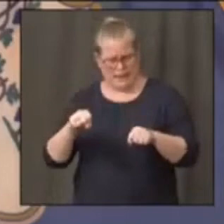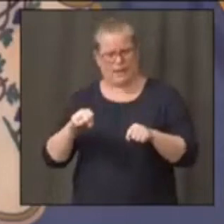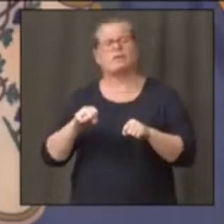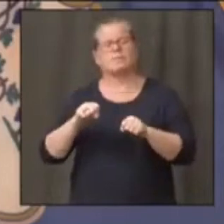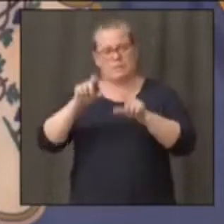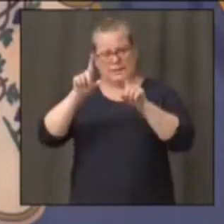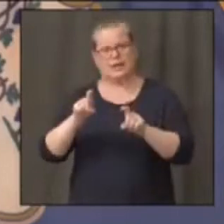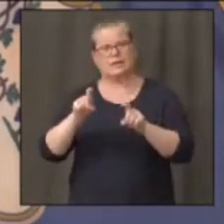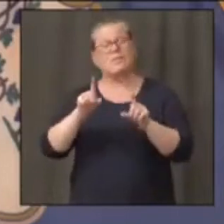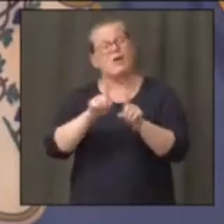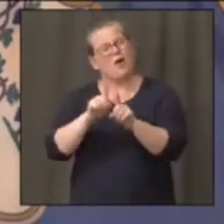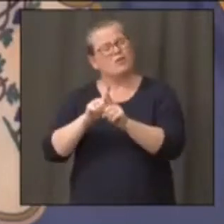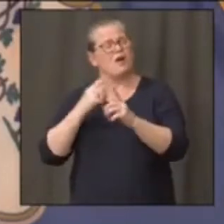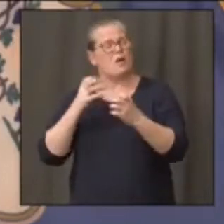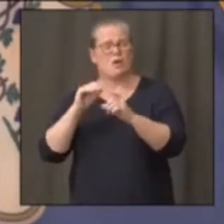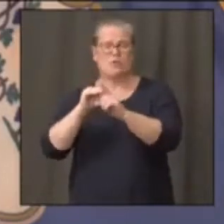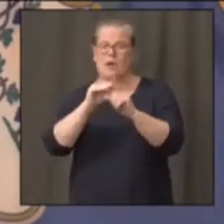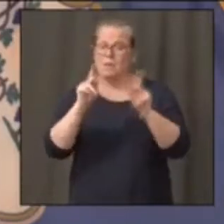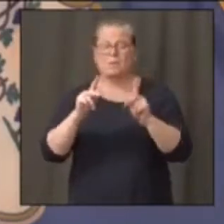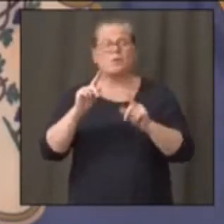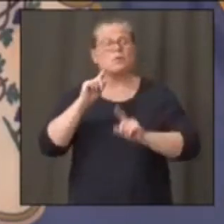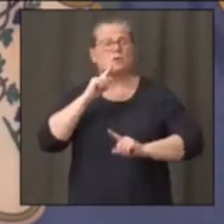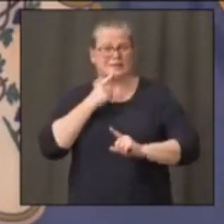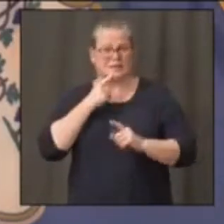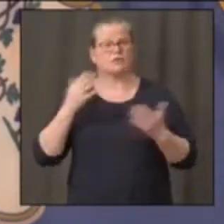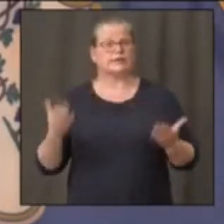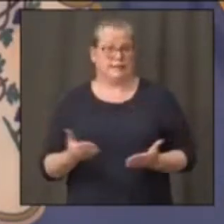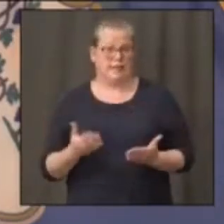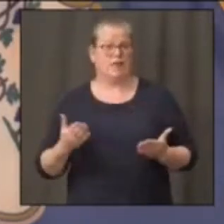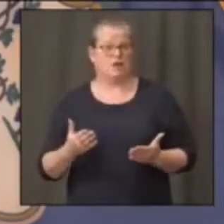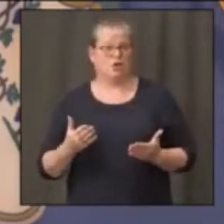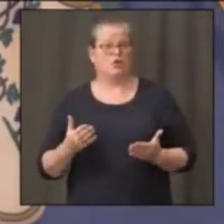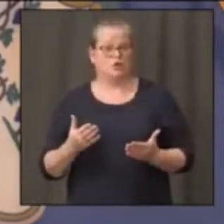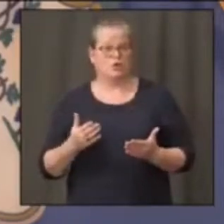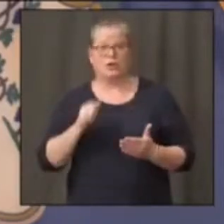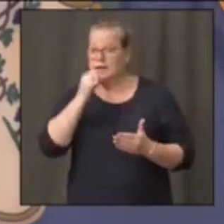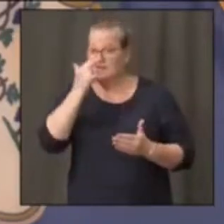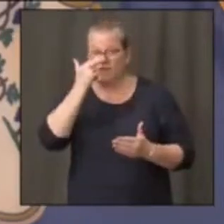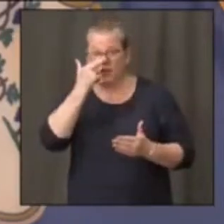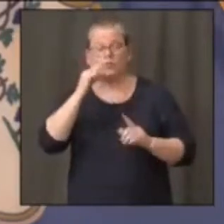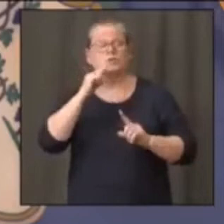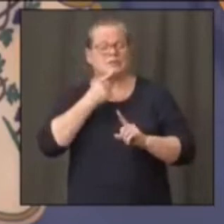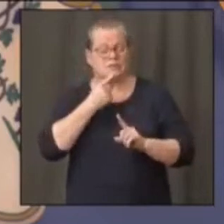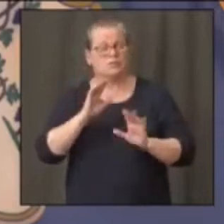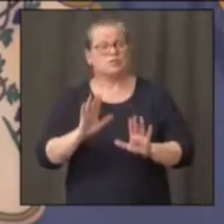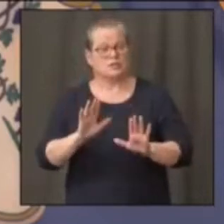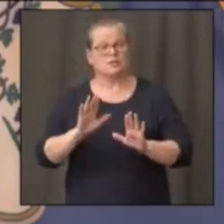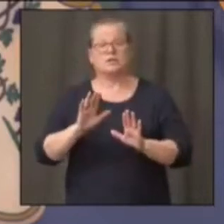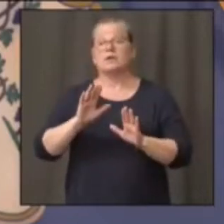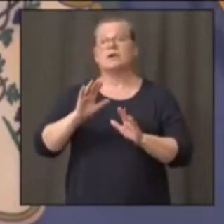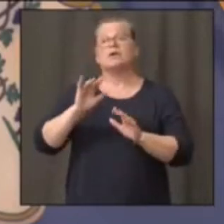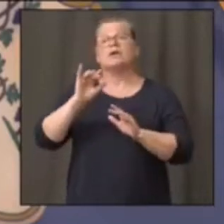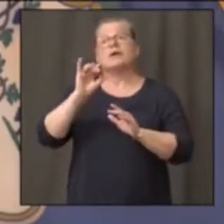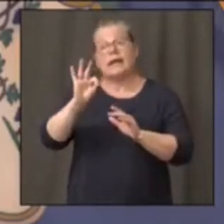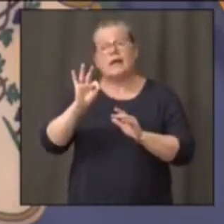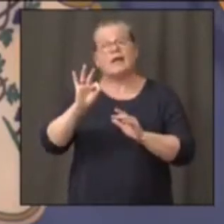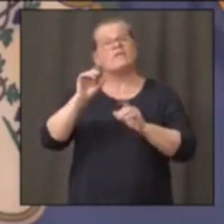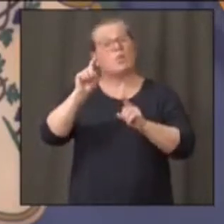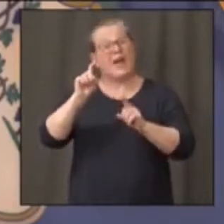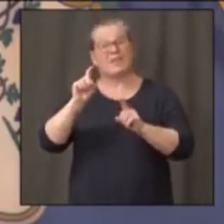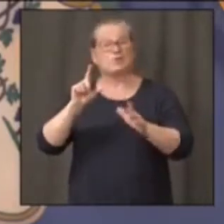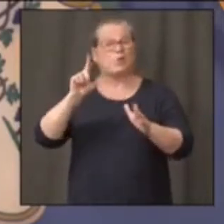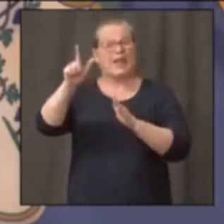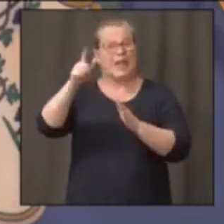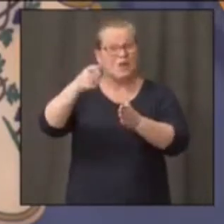this seriously. When we have to impose that fine, we'll see. No plans on that right now, but at least people know there's